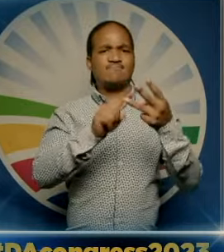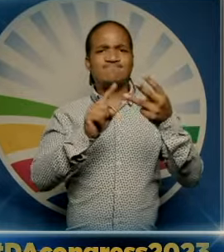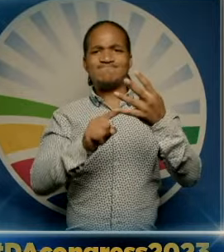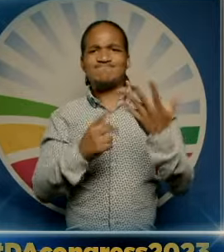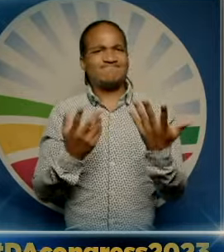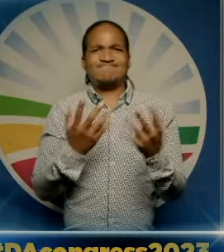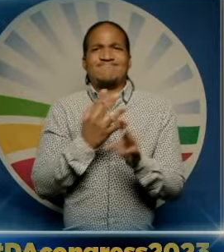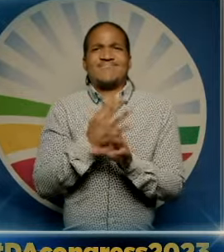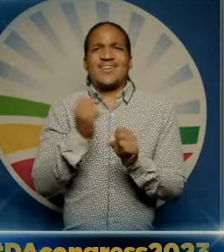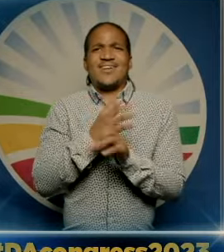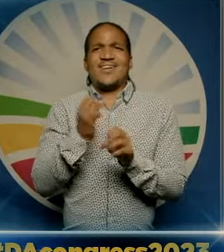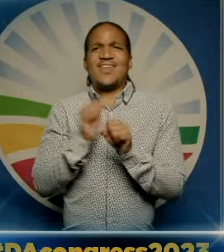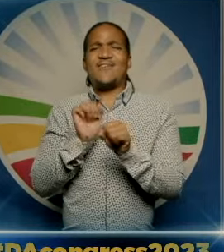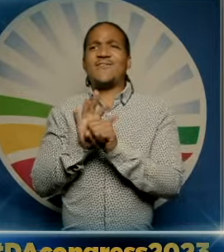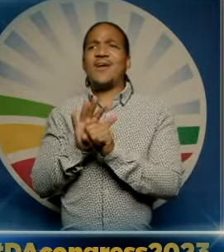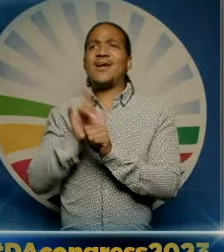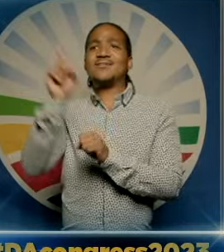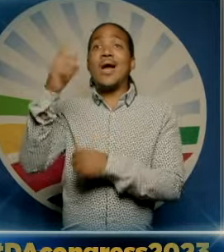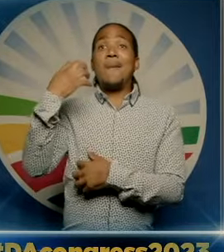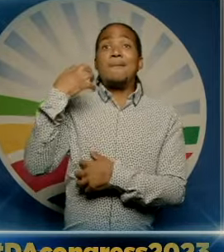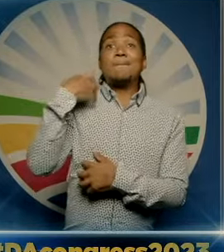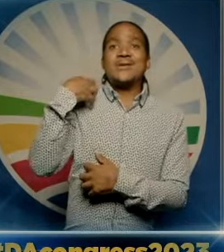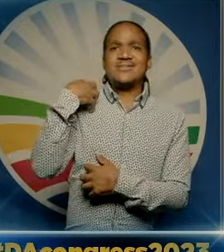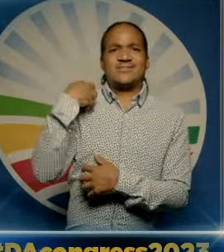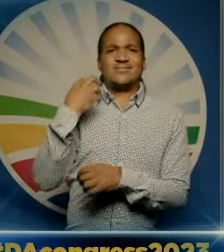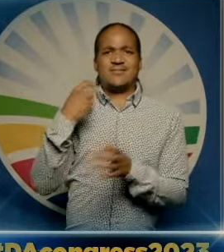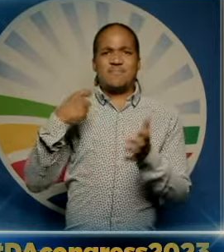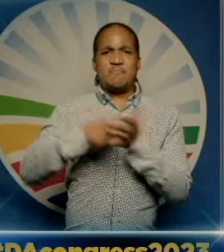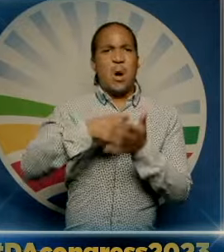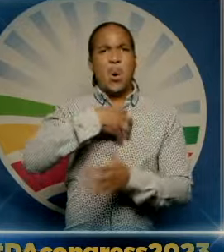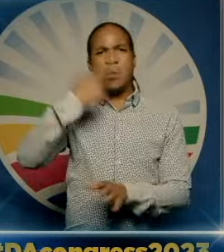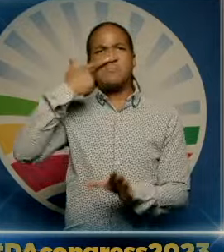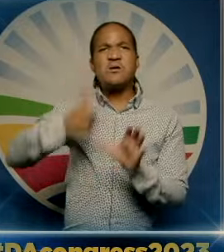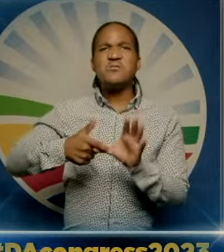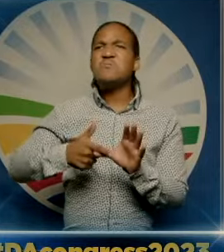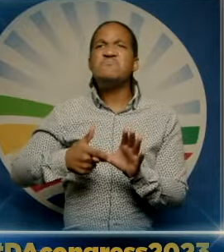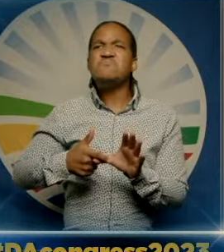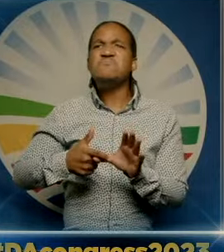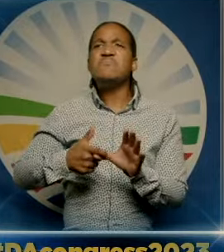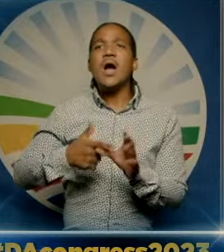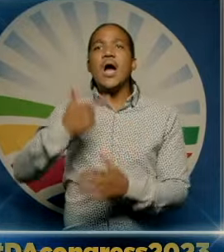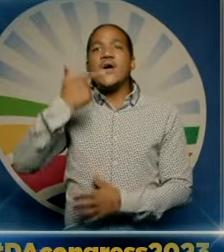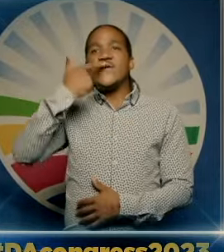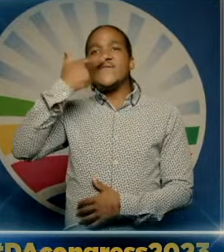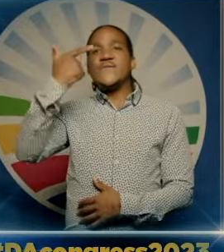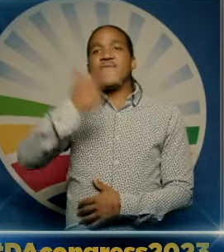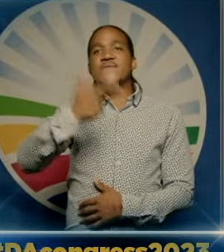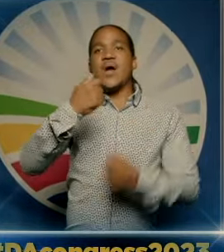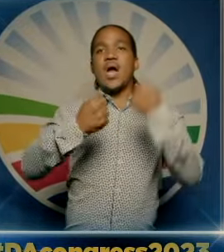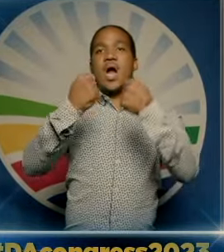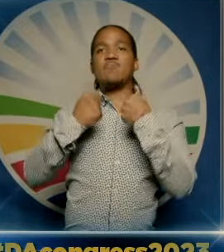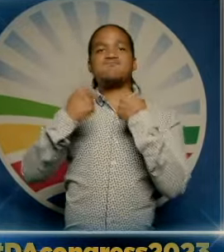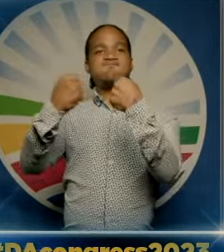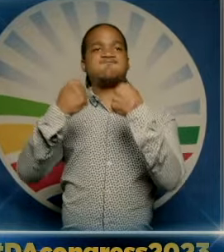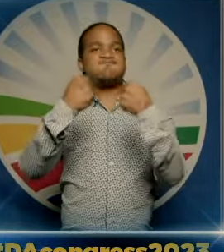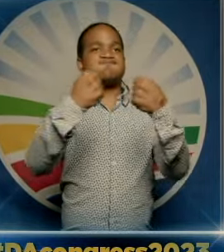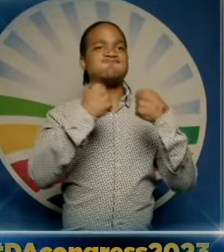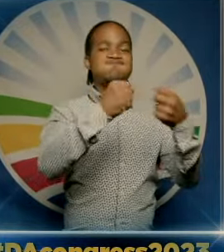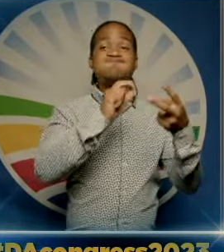in government. Ministers don't need to buy their own petrol. They are driven in luxury. Ministers don't need to buy their